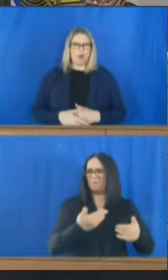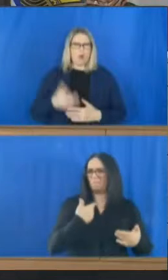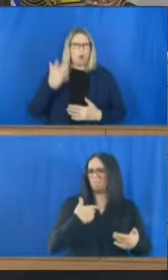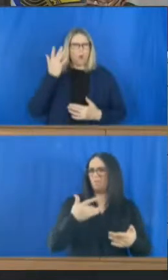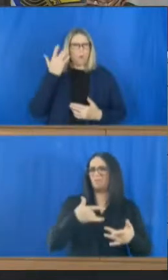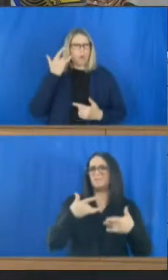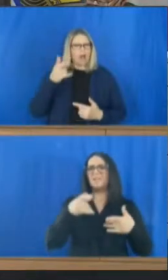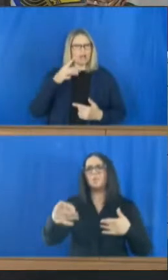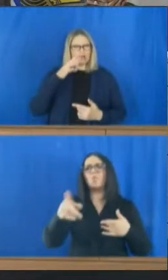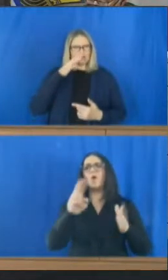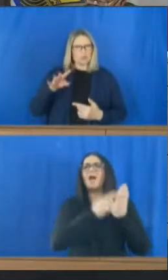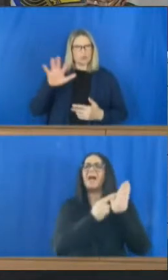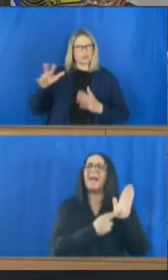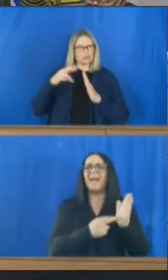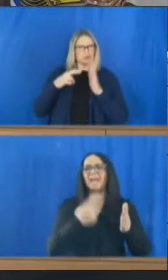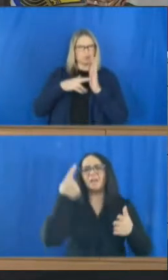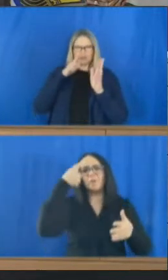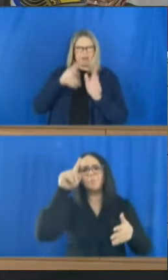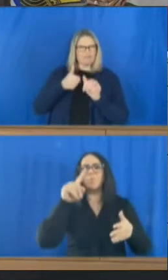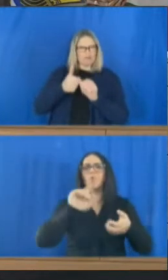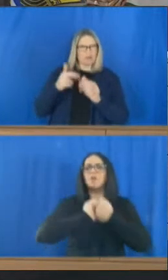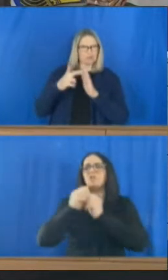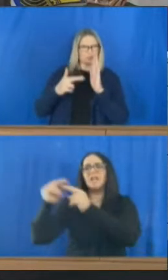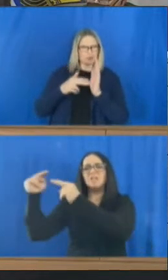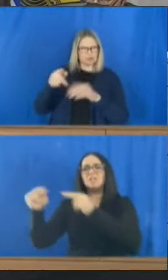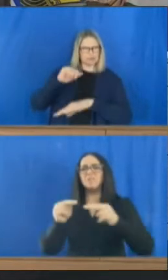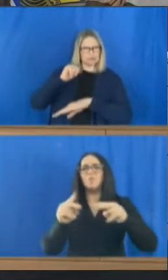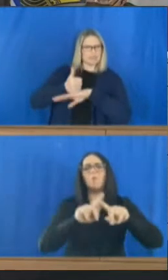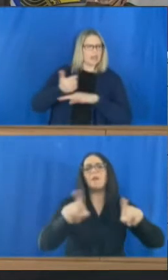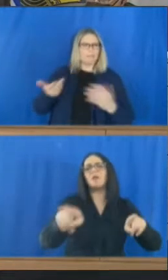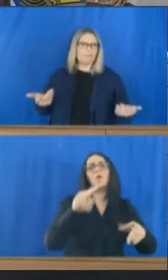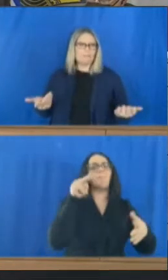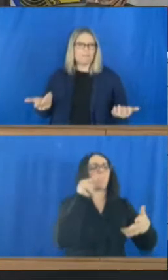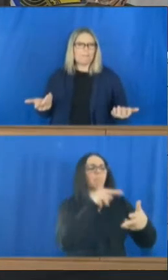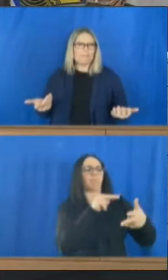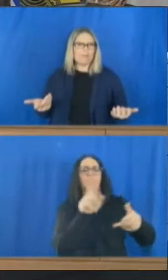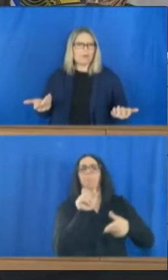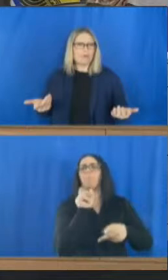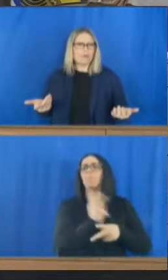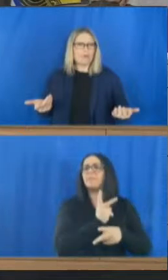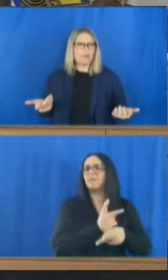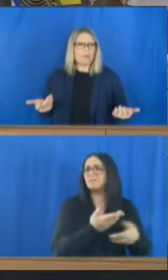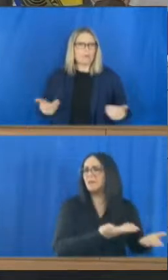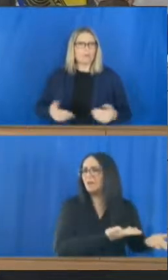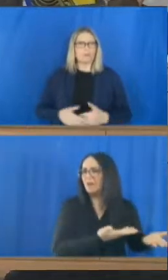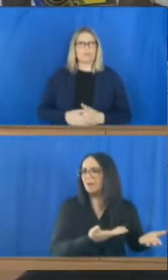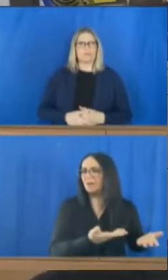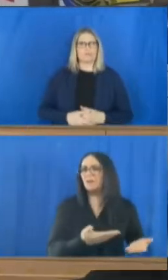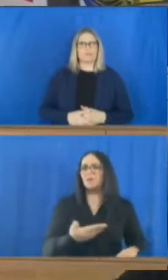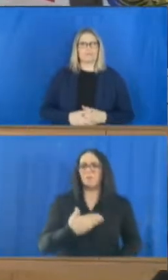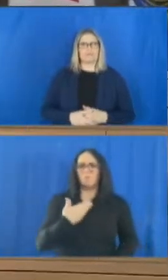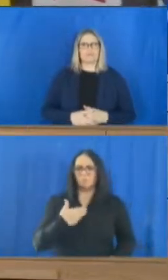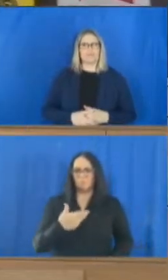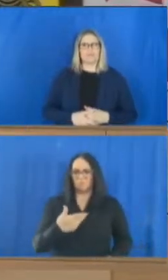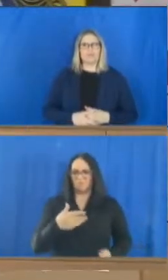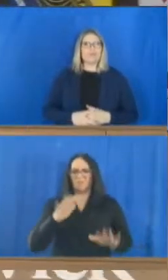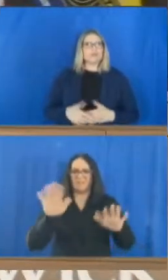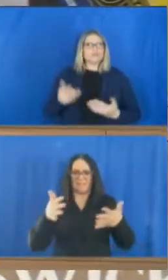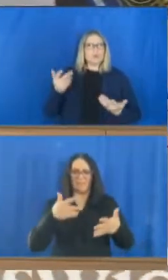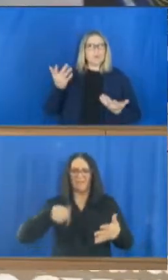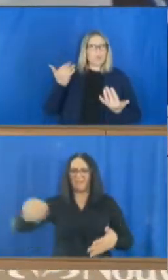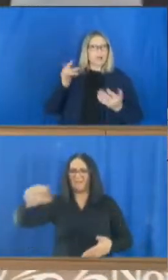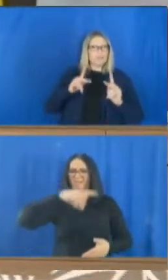to be okay with ignoring them? Do you want me to start? Okay. Hi, Andrew. So as